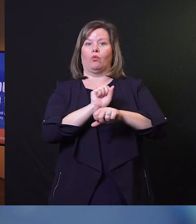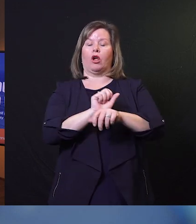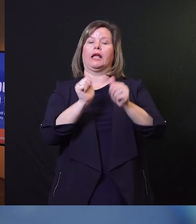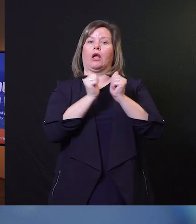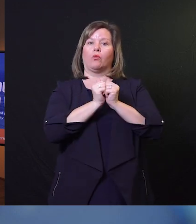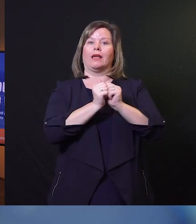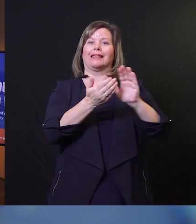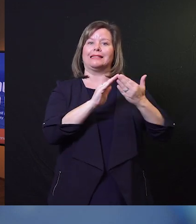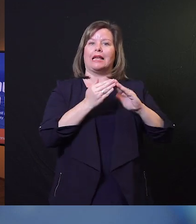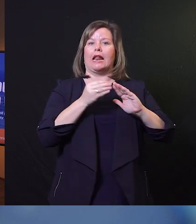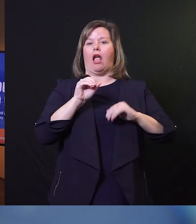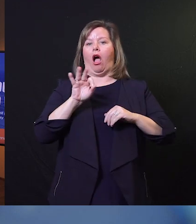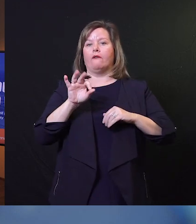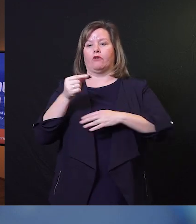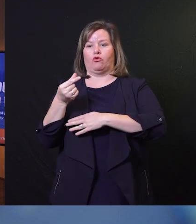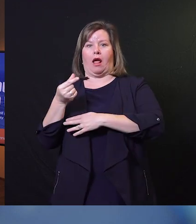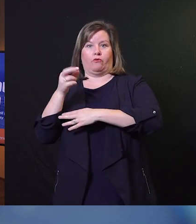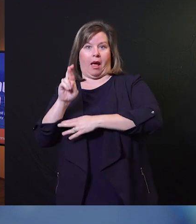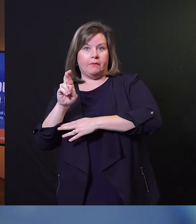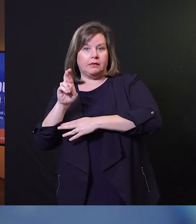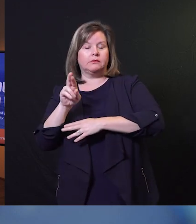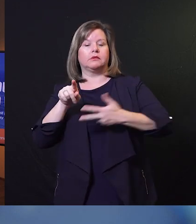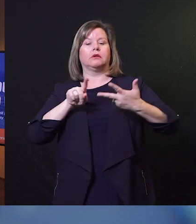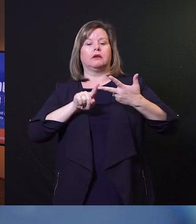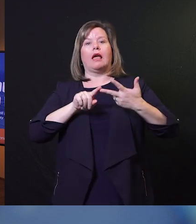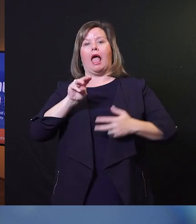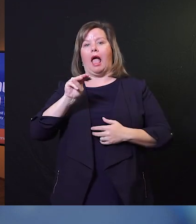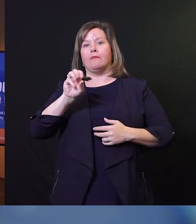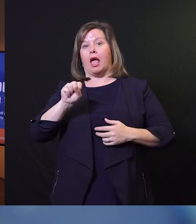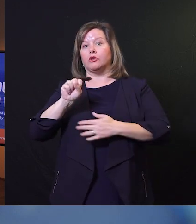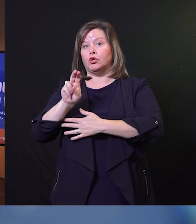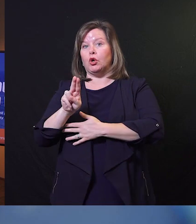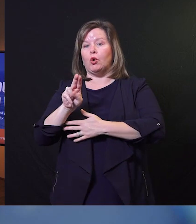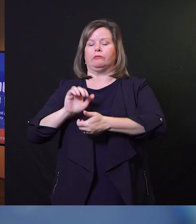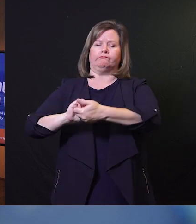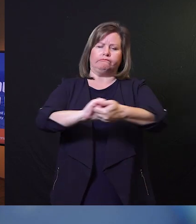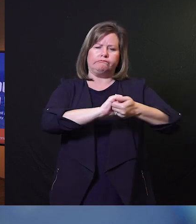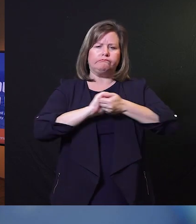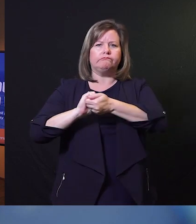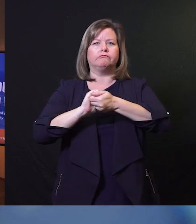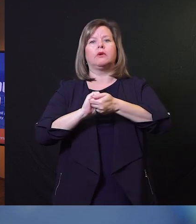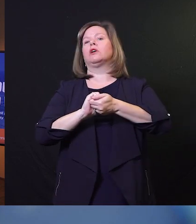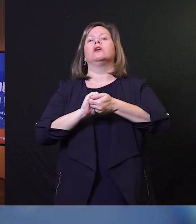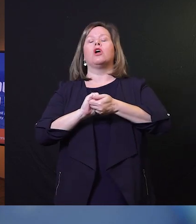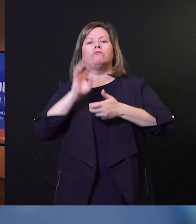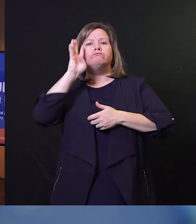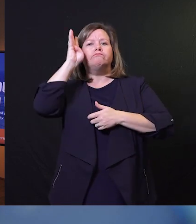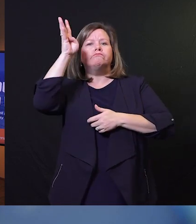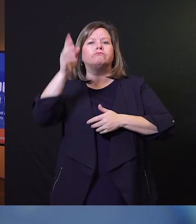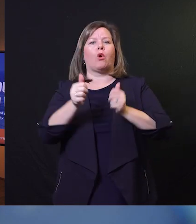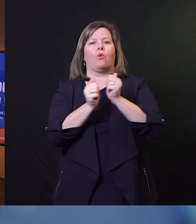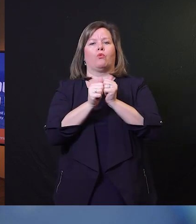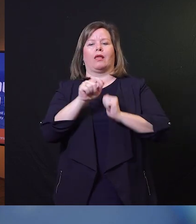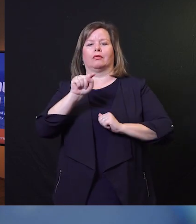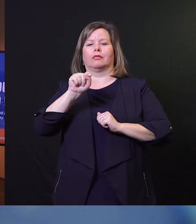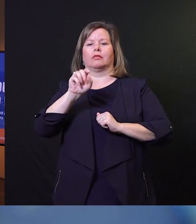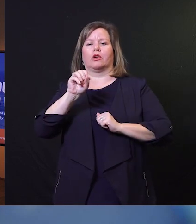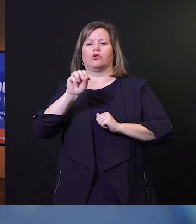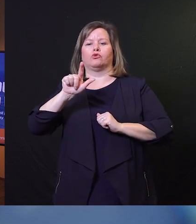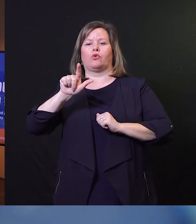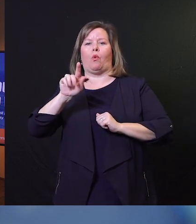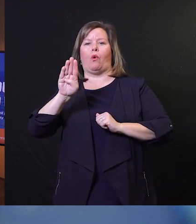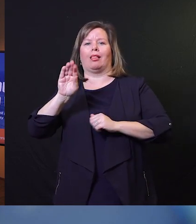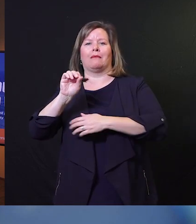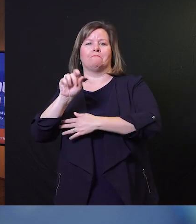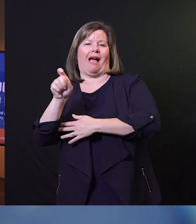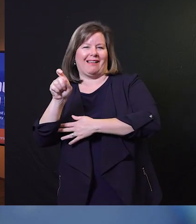MSU University, with other leaders in the community, has created a toolbox of resources called the Kent County Back to